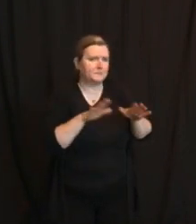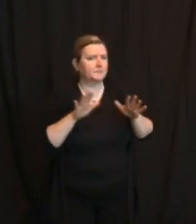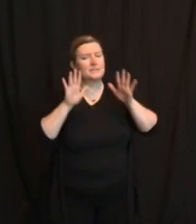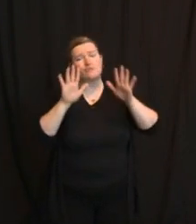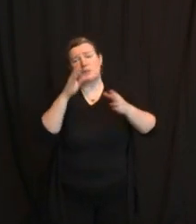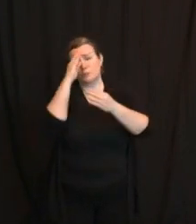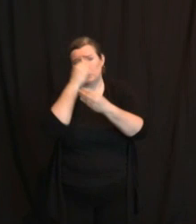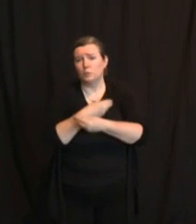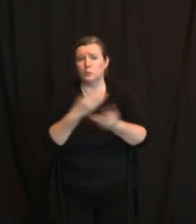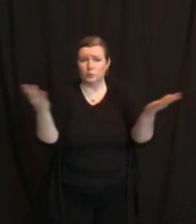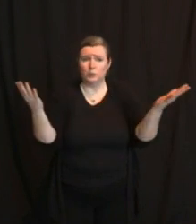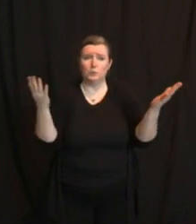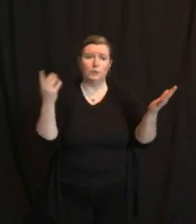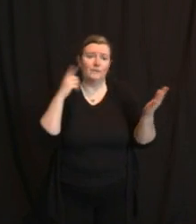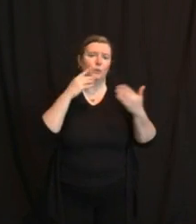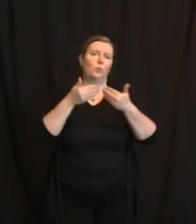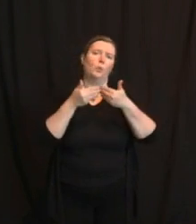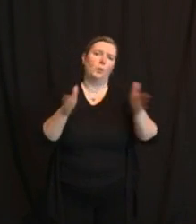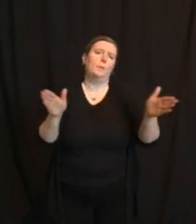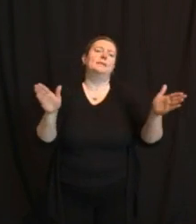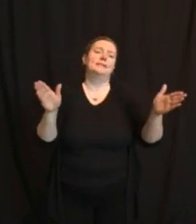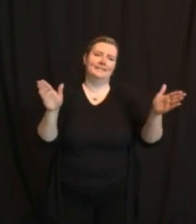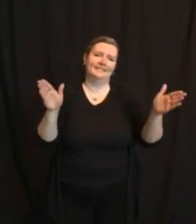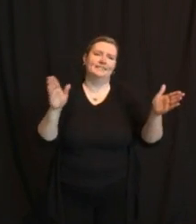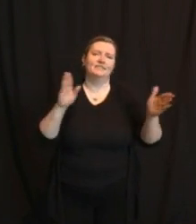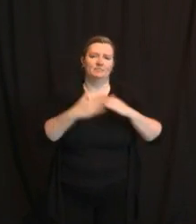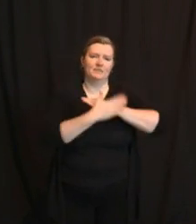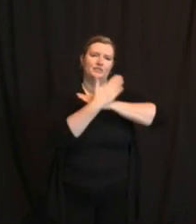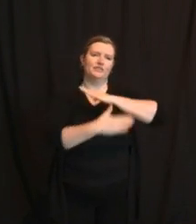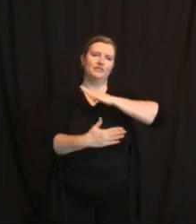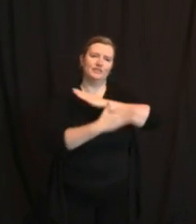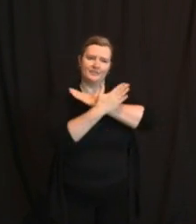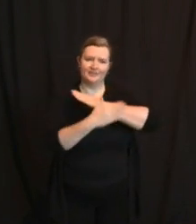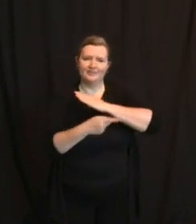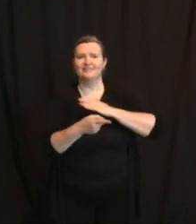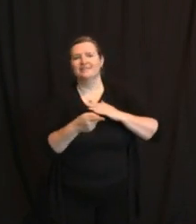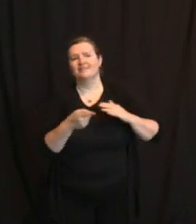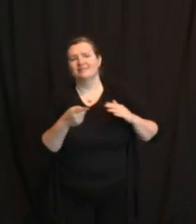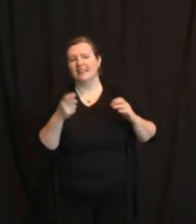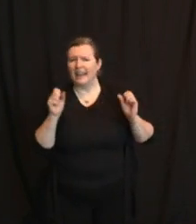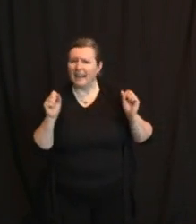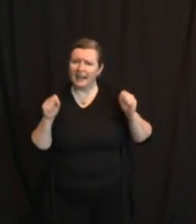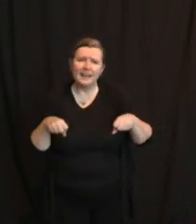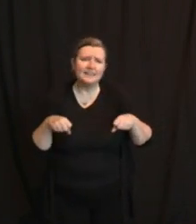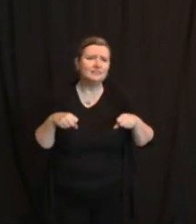open. Great news for the shore with the small businesses able to do curbside